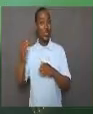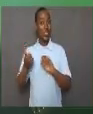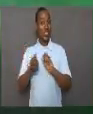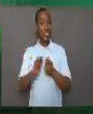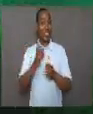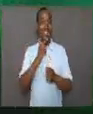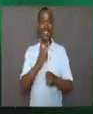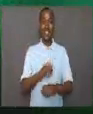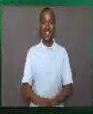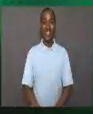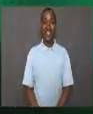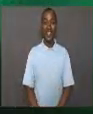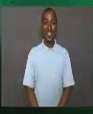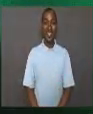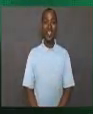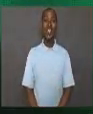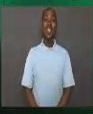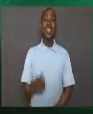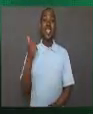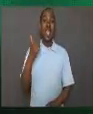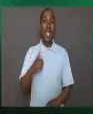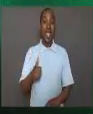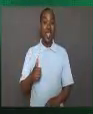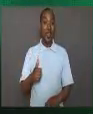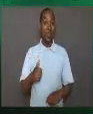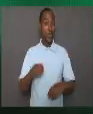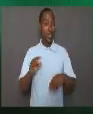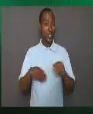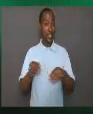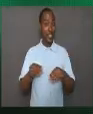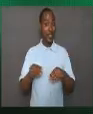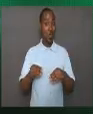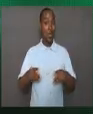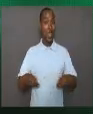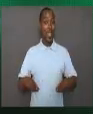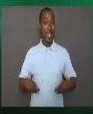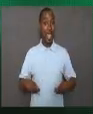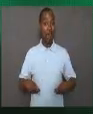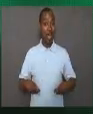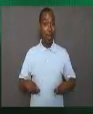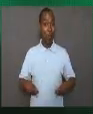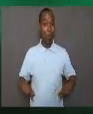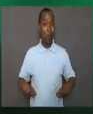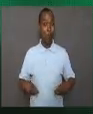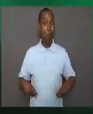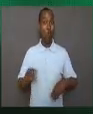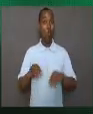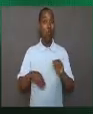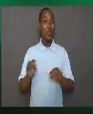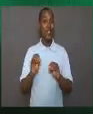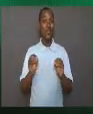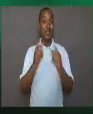lungs. The movements of the diaphragm cannot be seen.